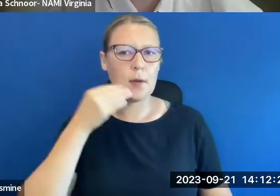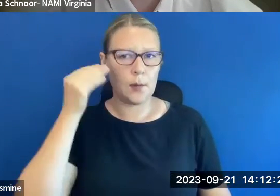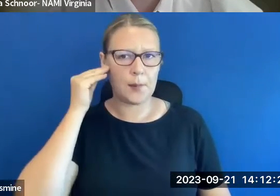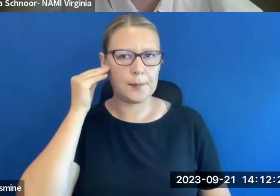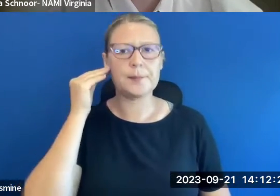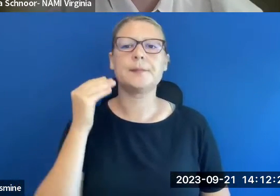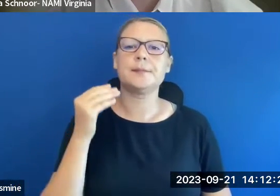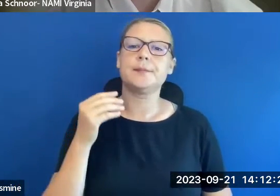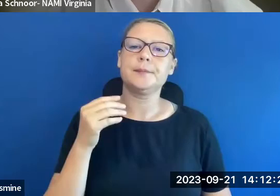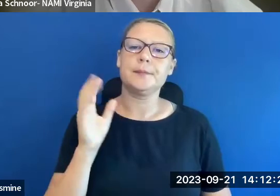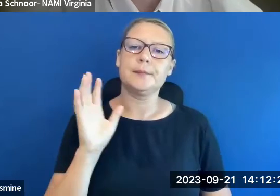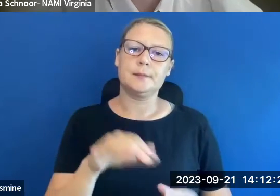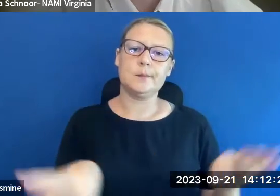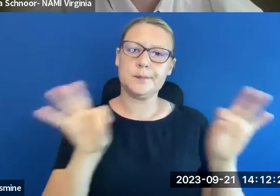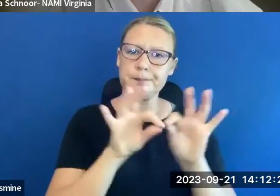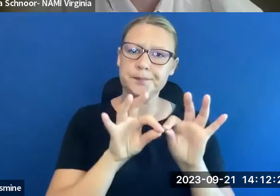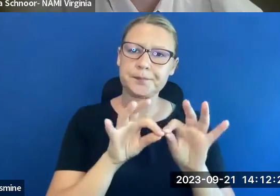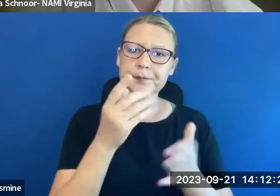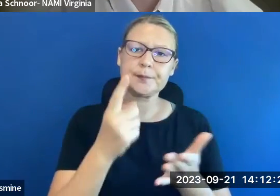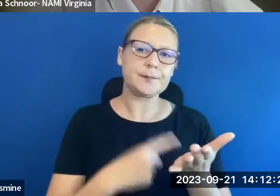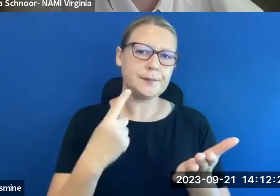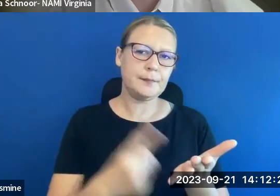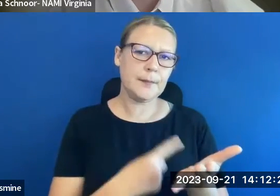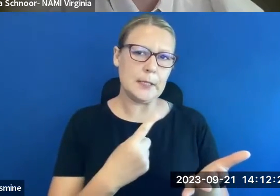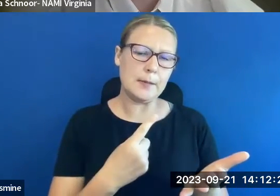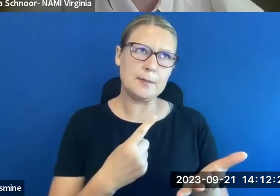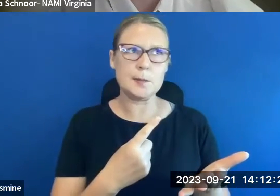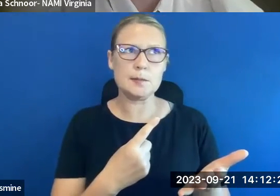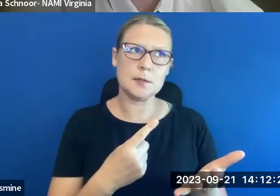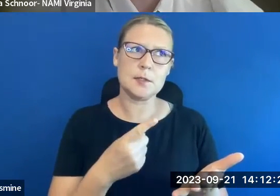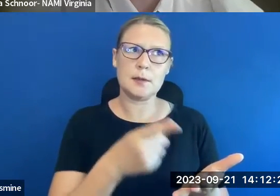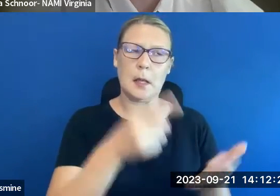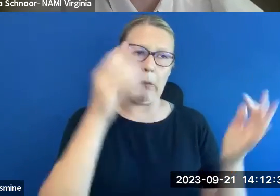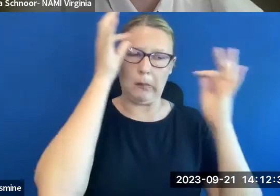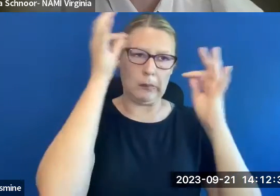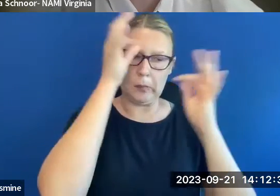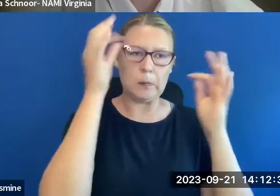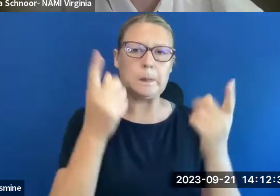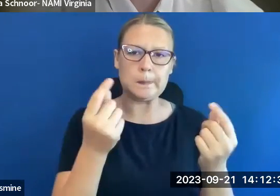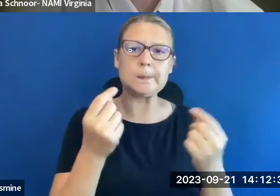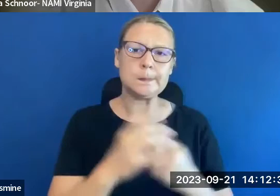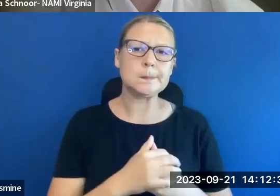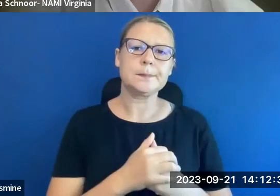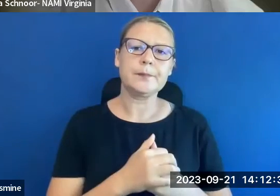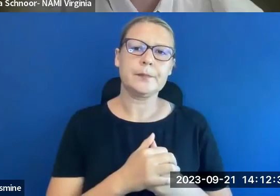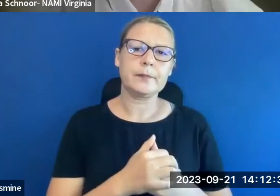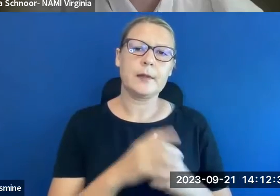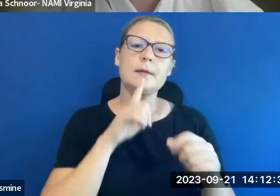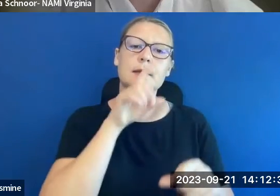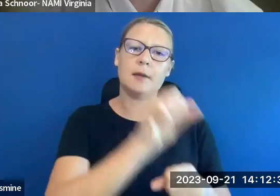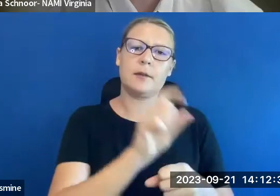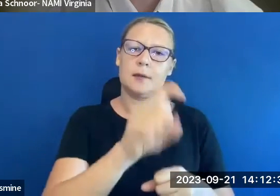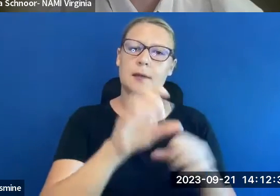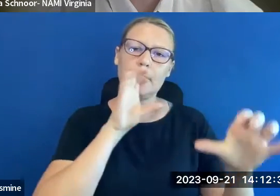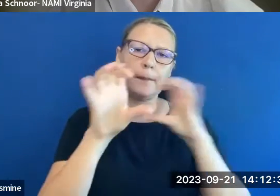Those are the pieces that I think sometimes can be missing. I would say it definitely needs to be communicated, and they need